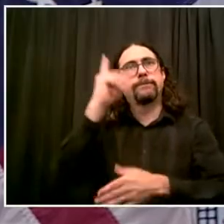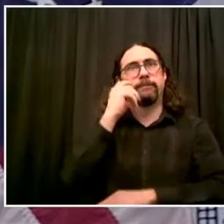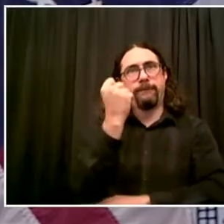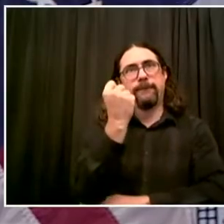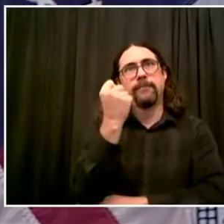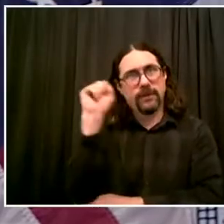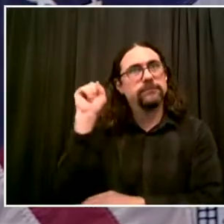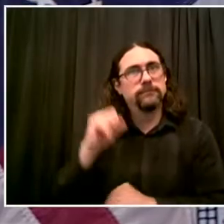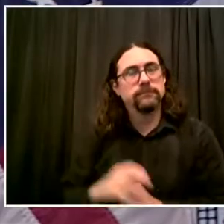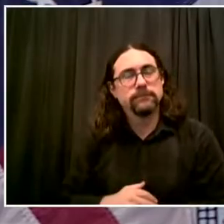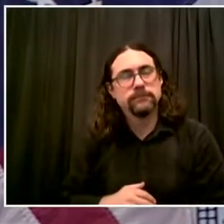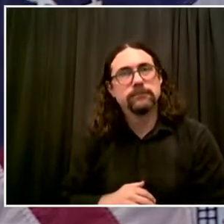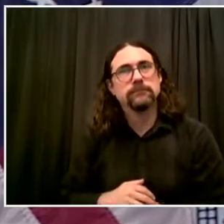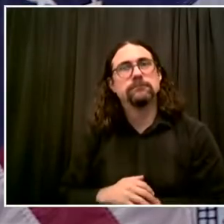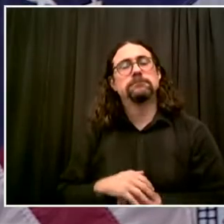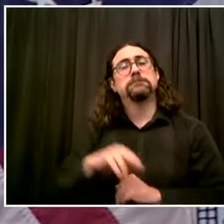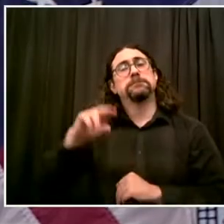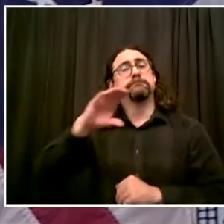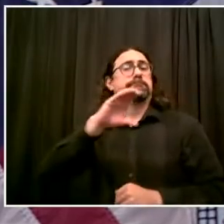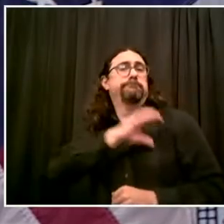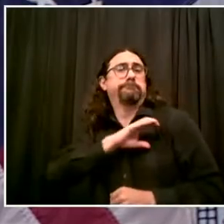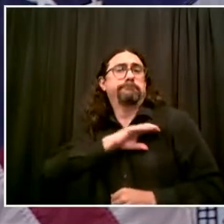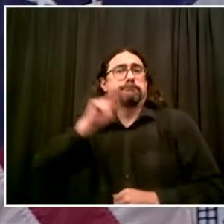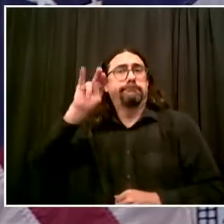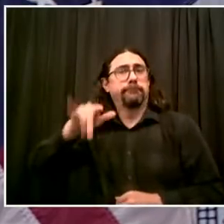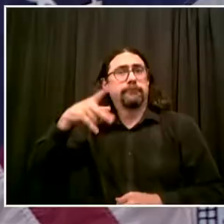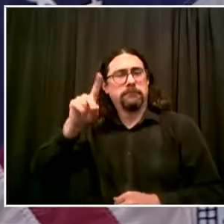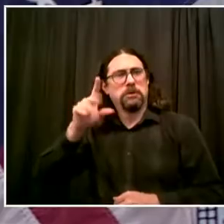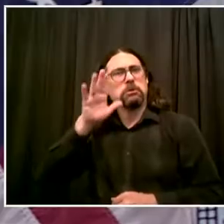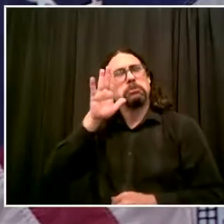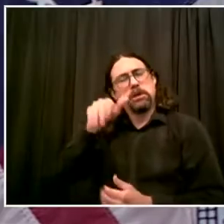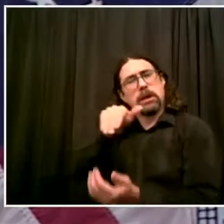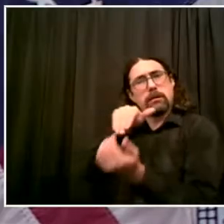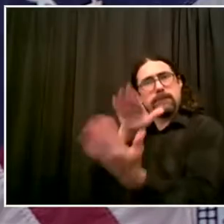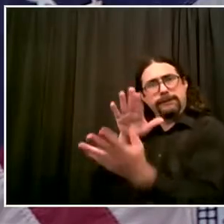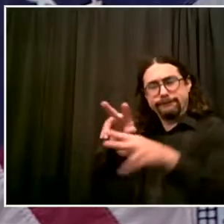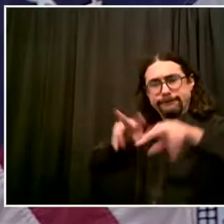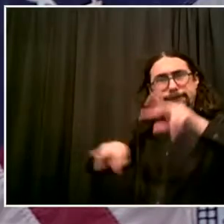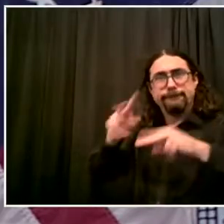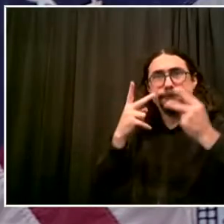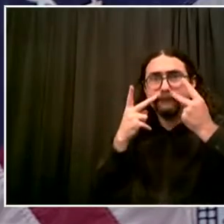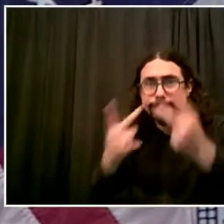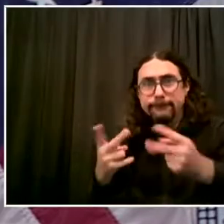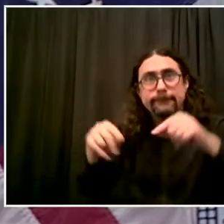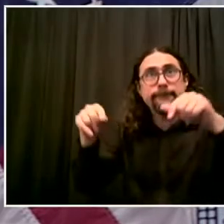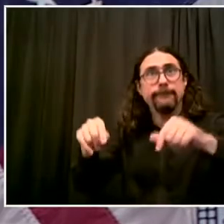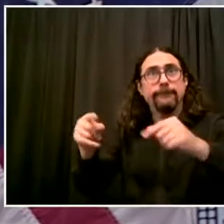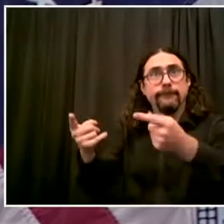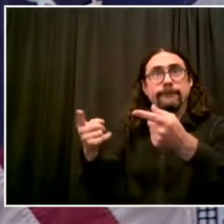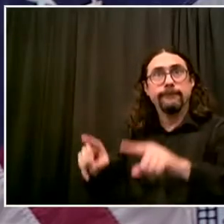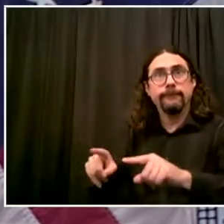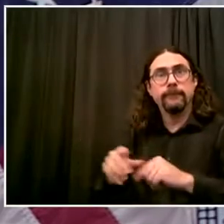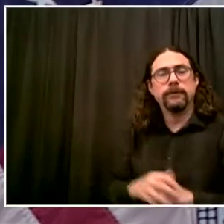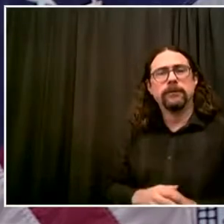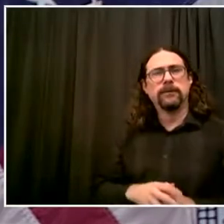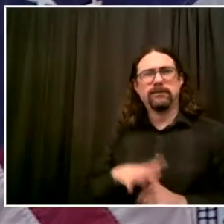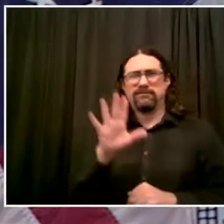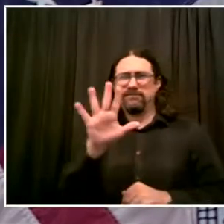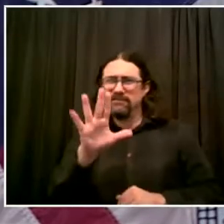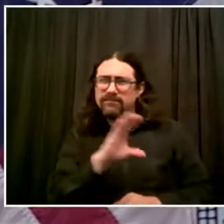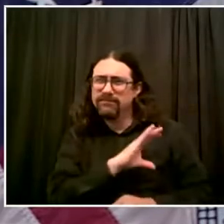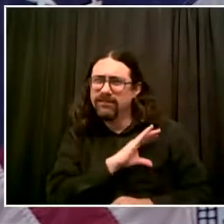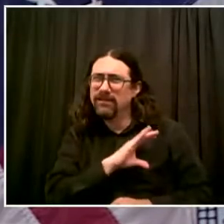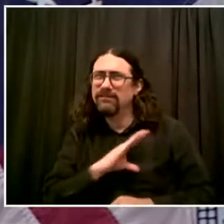way, respect people's rights, but also make sure public safety and other public needs are addressed. They'll work this through as the days go